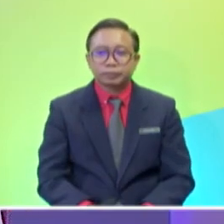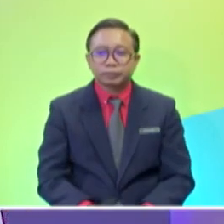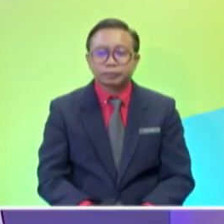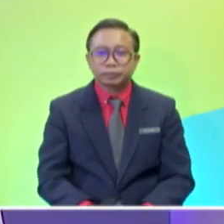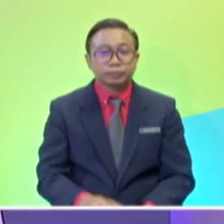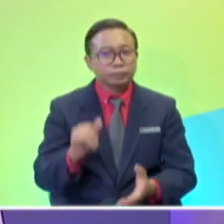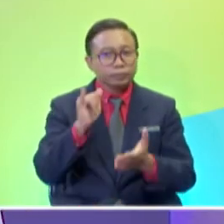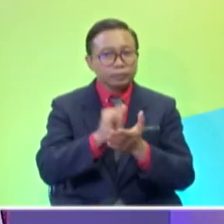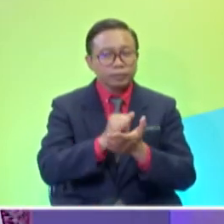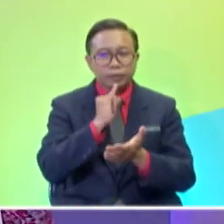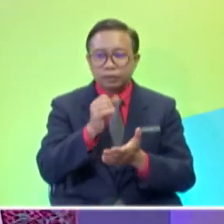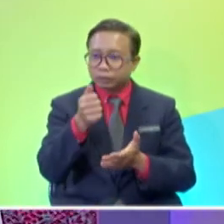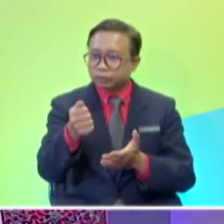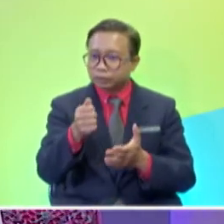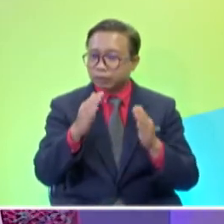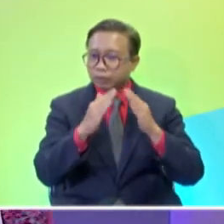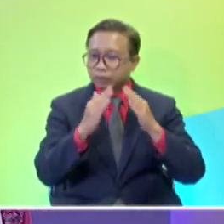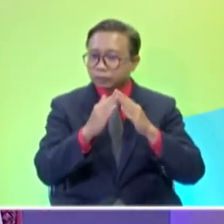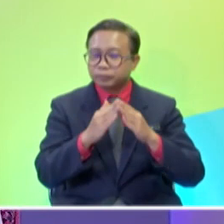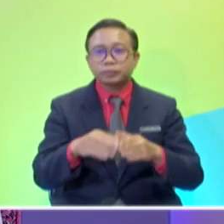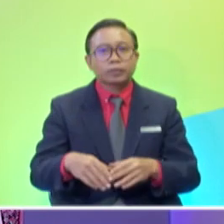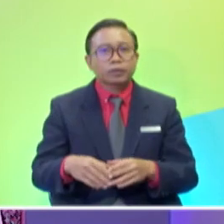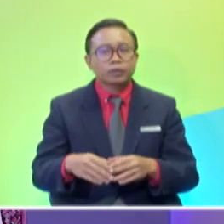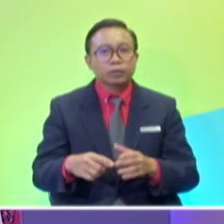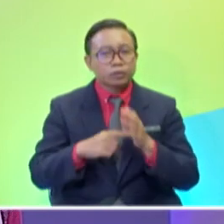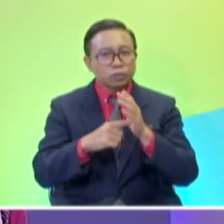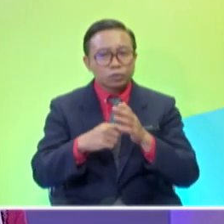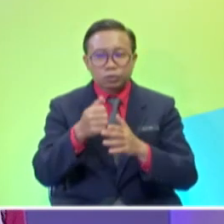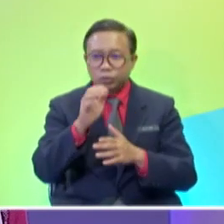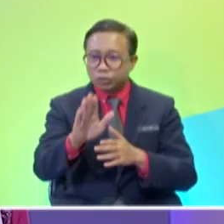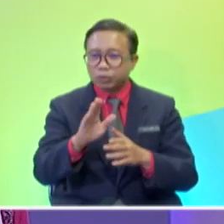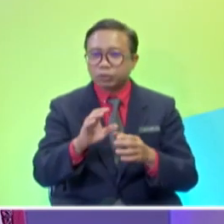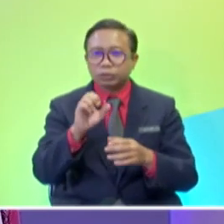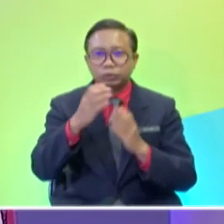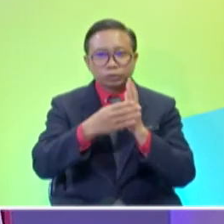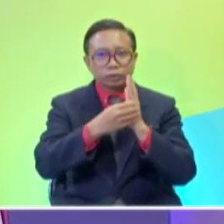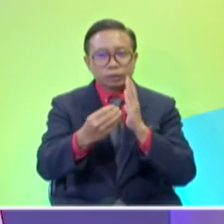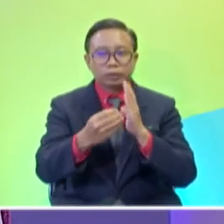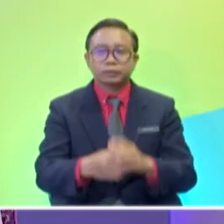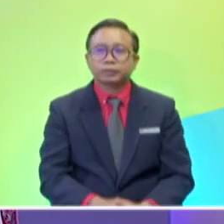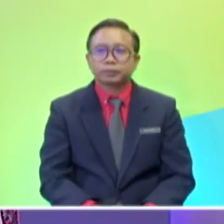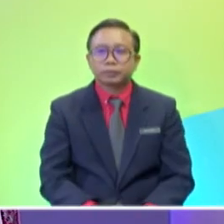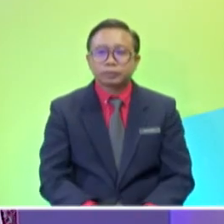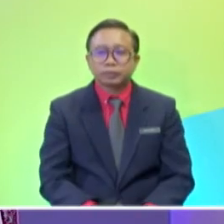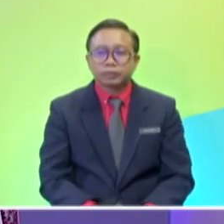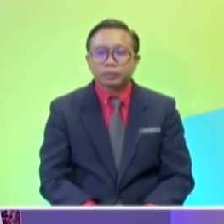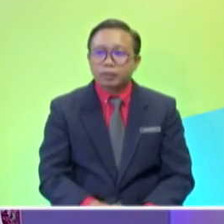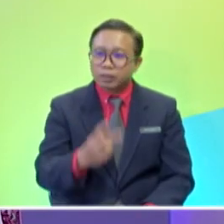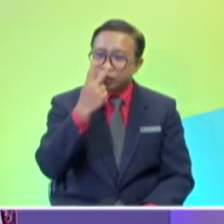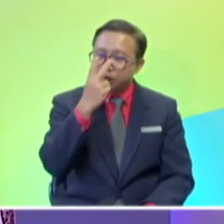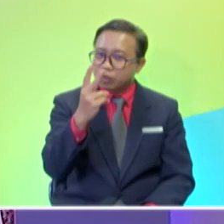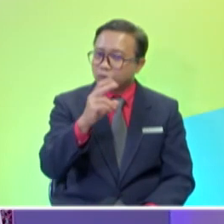Okay, this is where you guys at home are going to show off your skills. Okay, everybody? Have a look